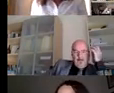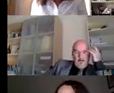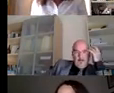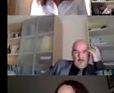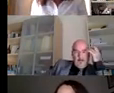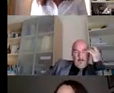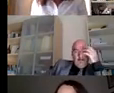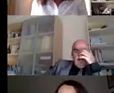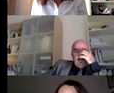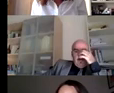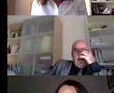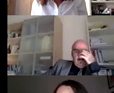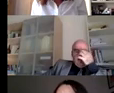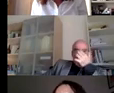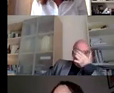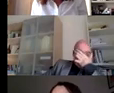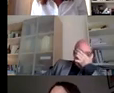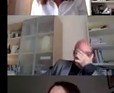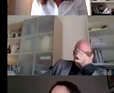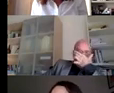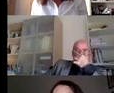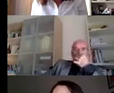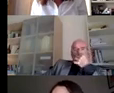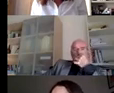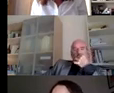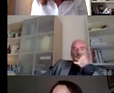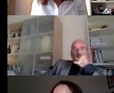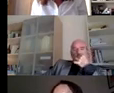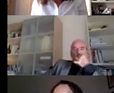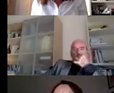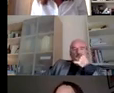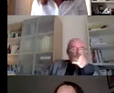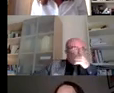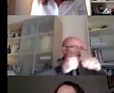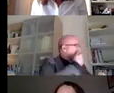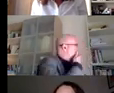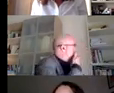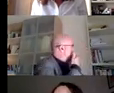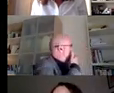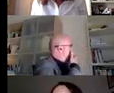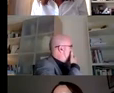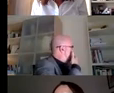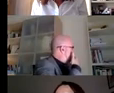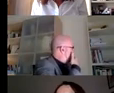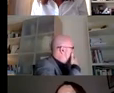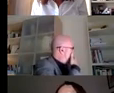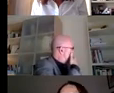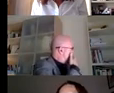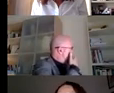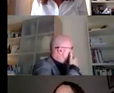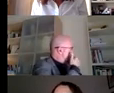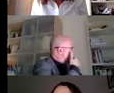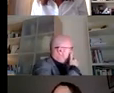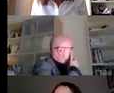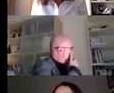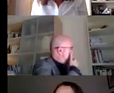of labor rights within the global supply chain, and the promotion of